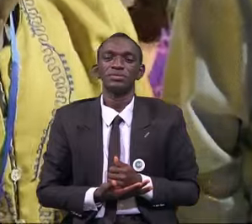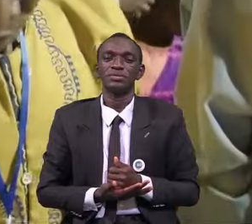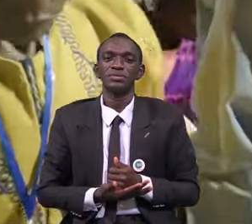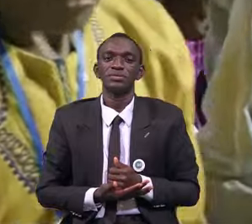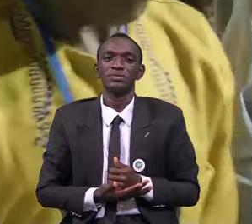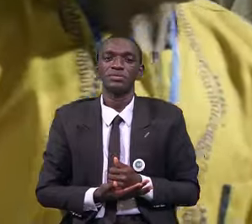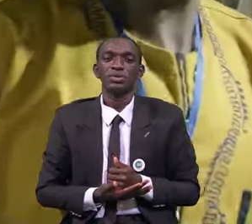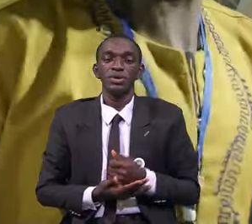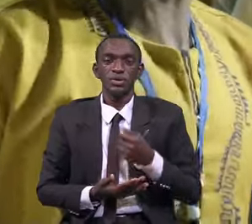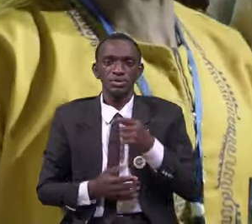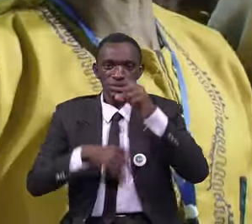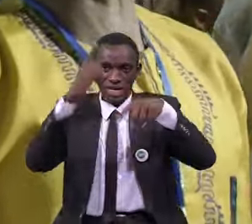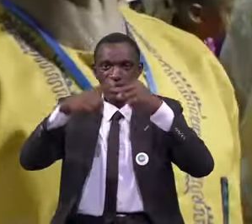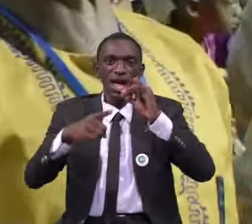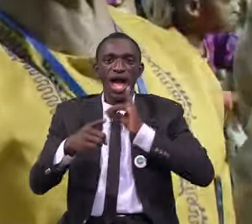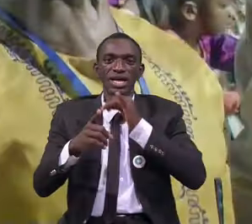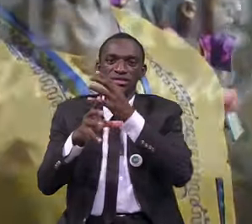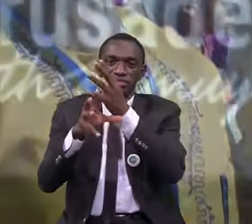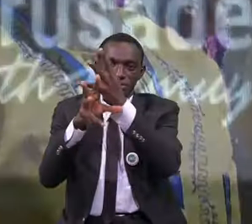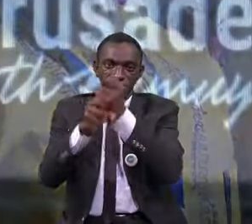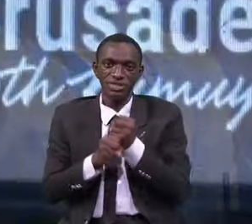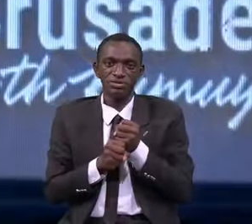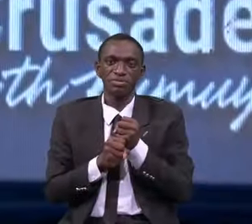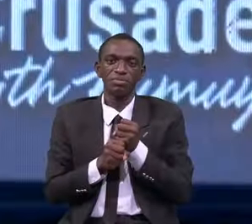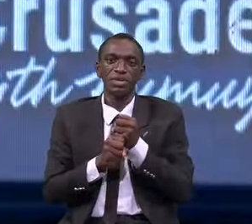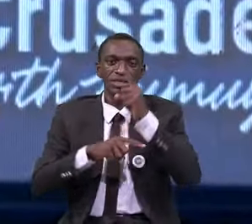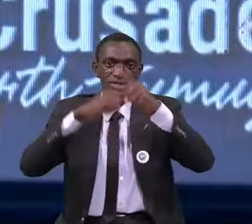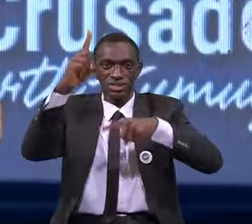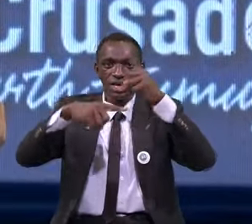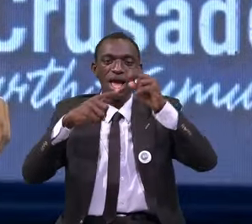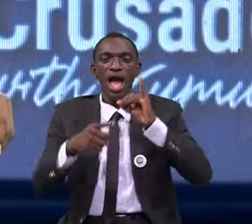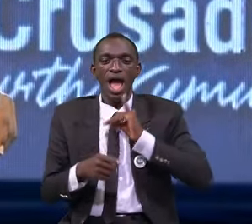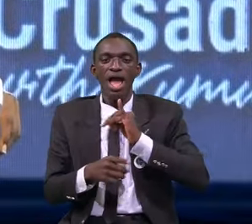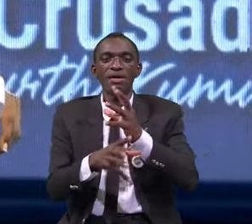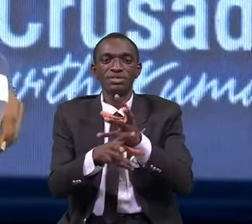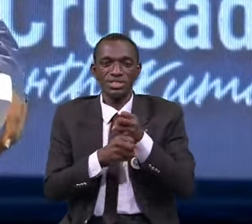Amen. I receive. Je reçois. I receive.